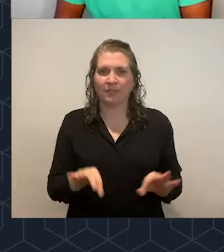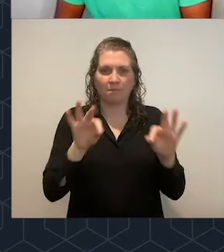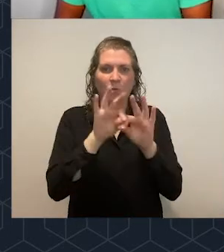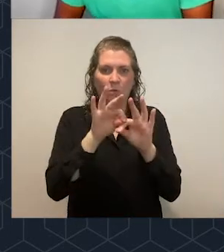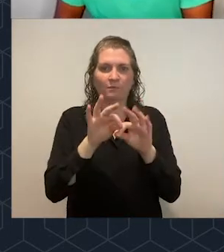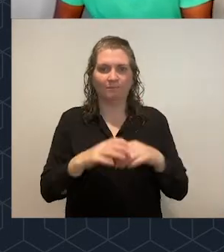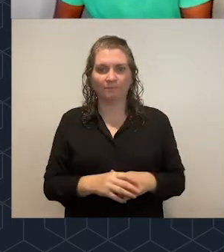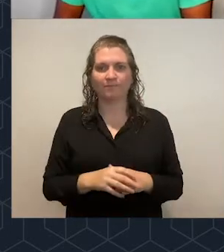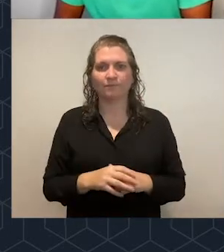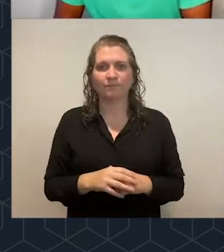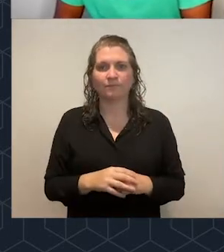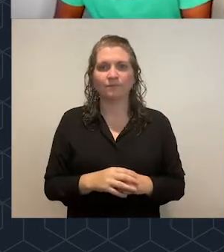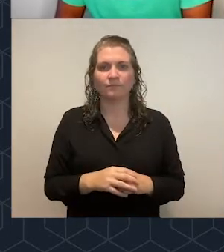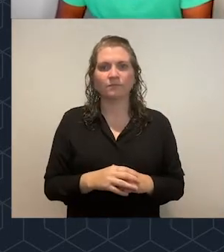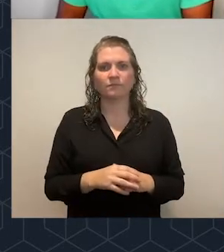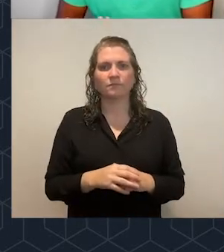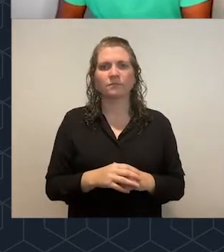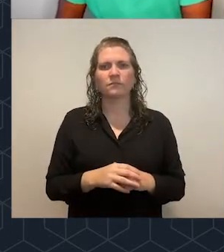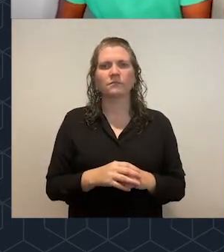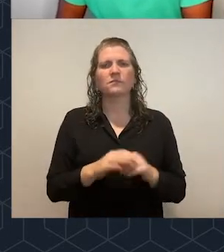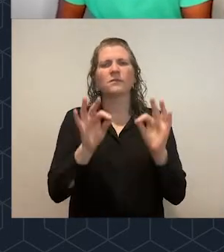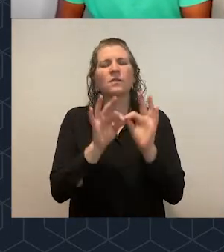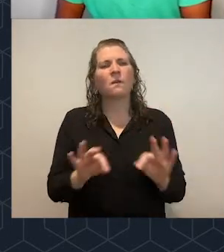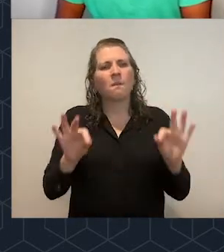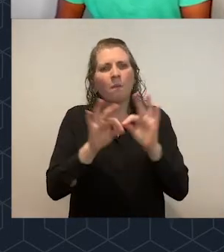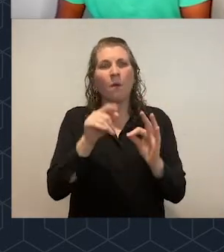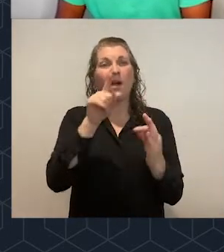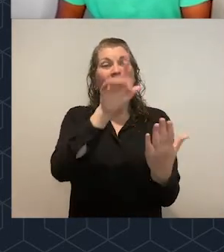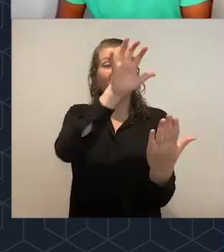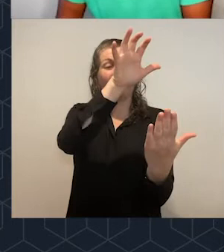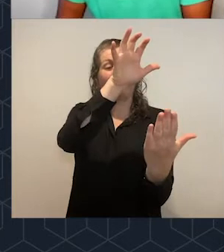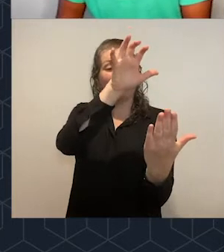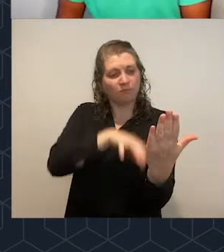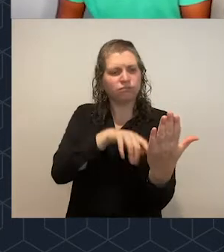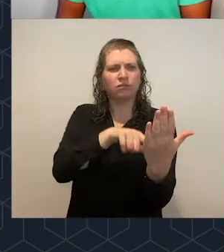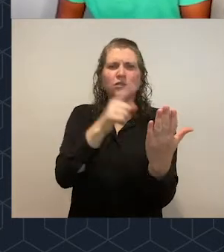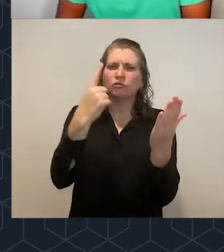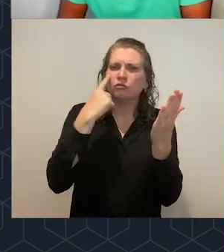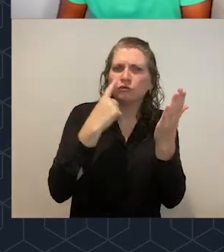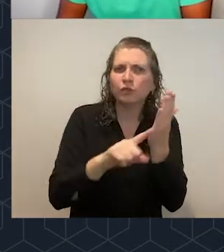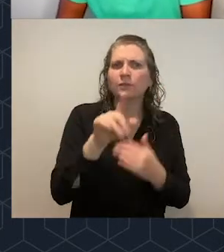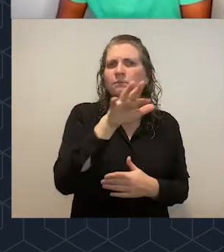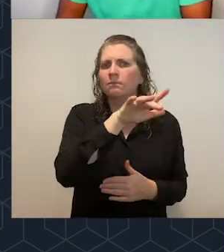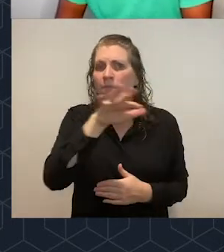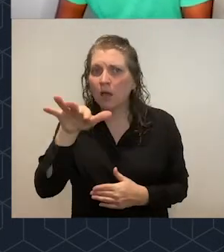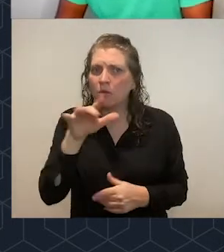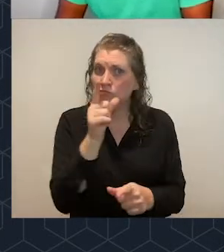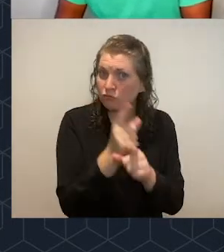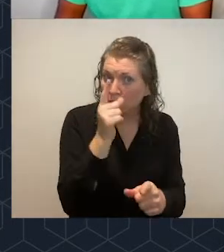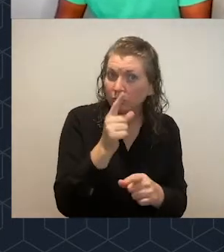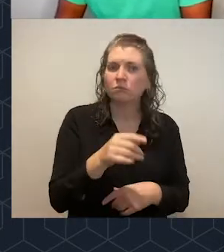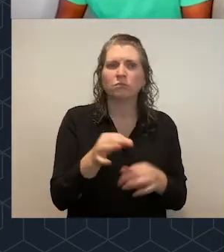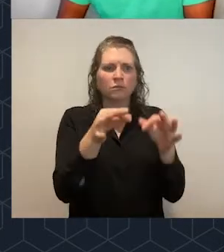that it's visually appealing. Making sure that your font is consistent from the very beginning of the section all the way to the end of the